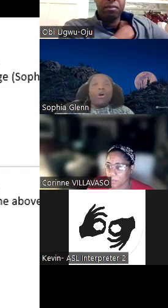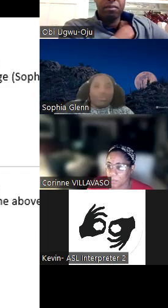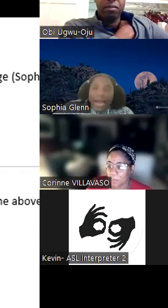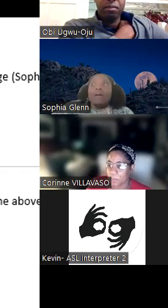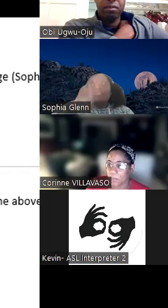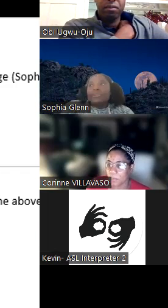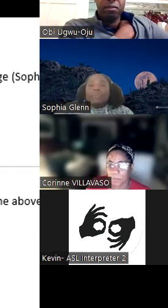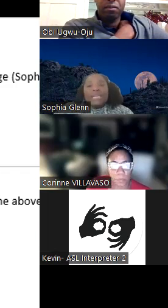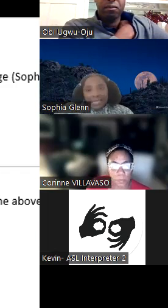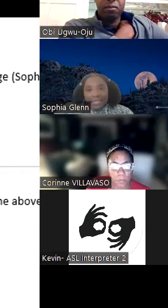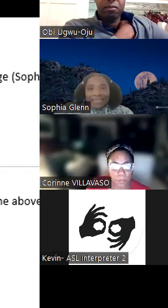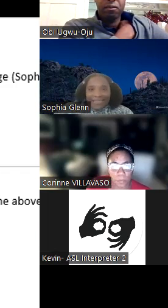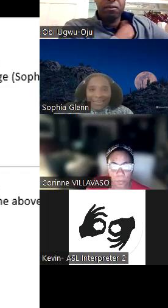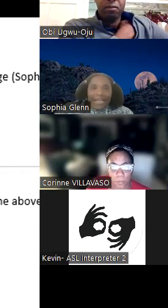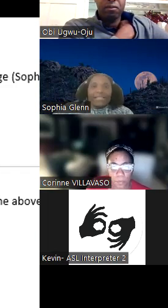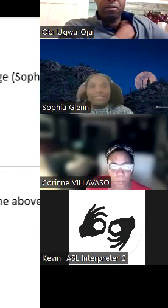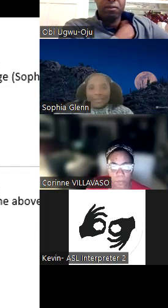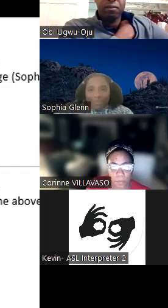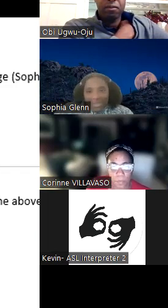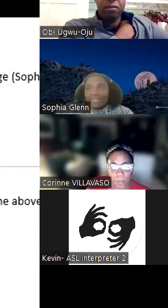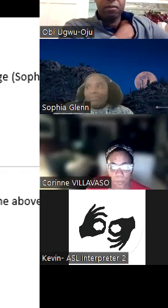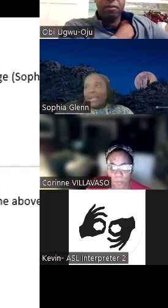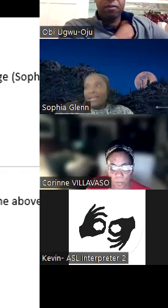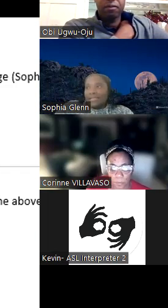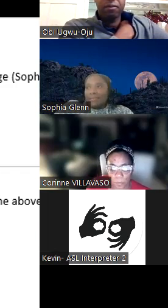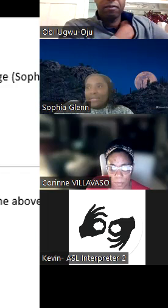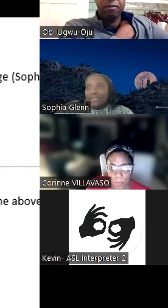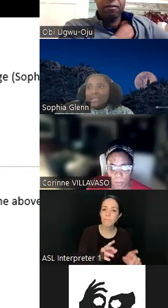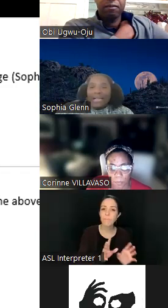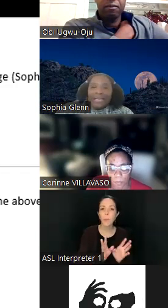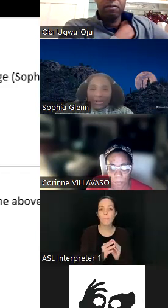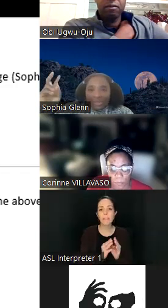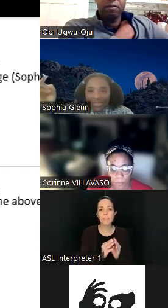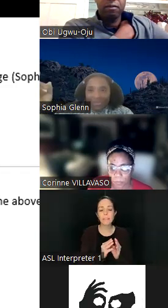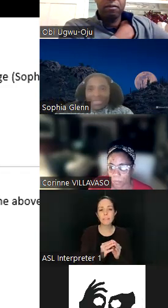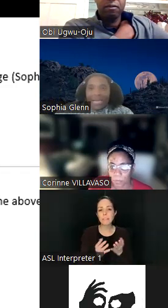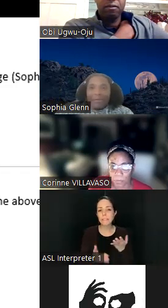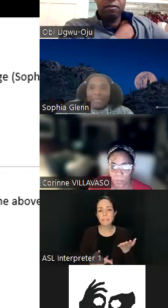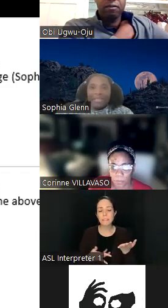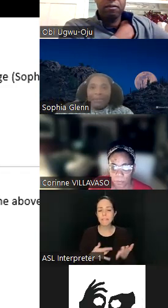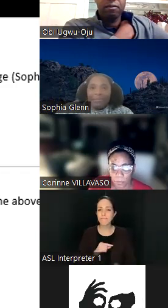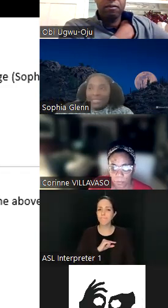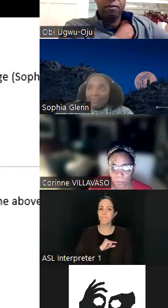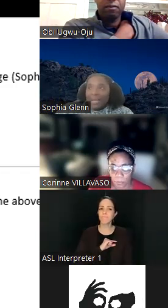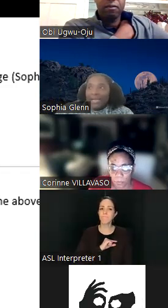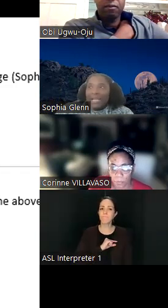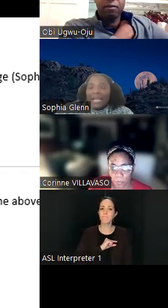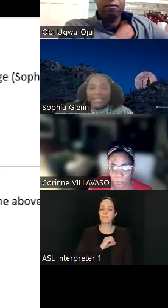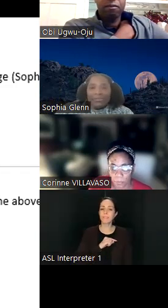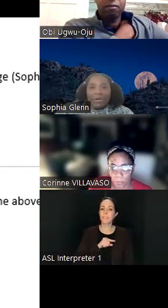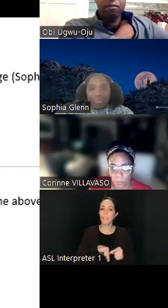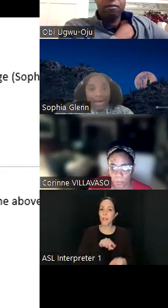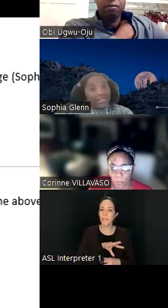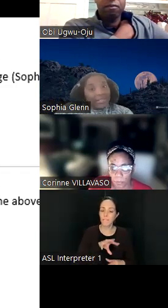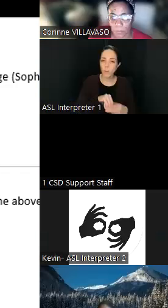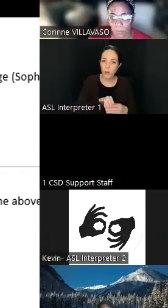go around the meetings, right, to participate in some of these, and that guilt, as she was saying, with not participating, it's